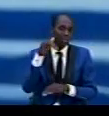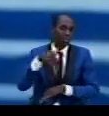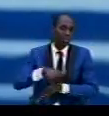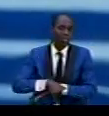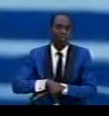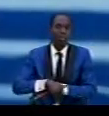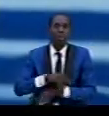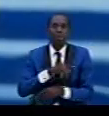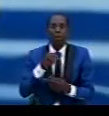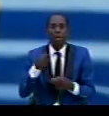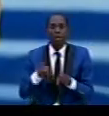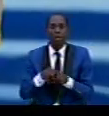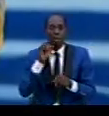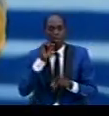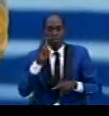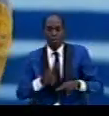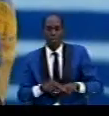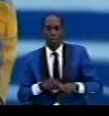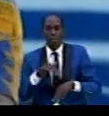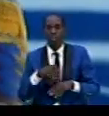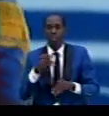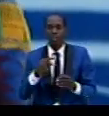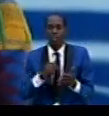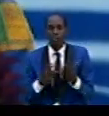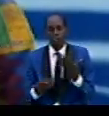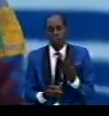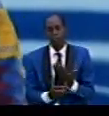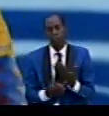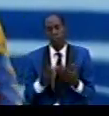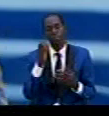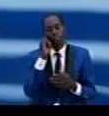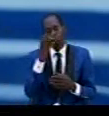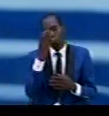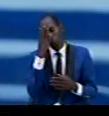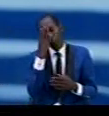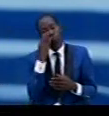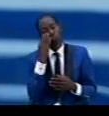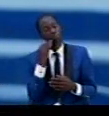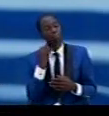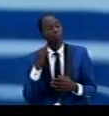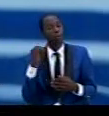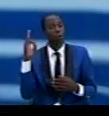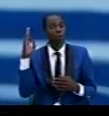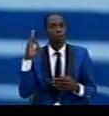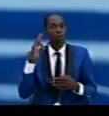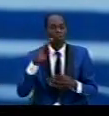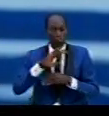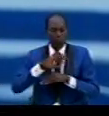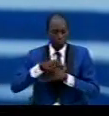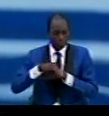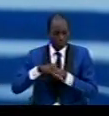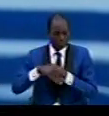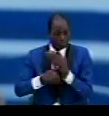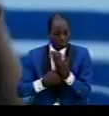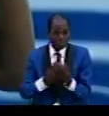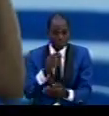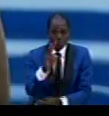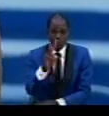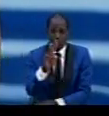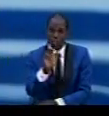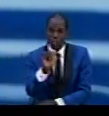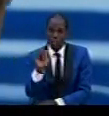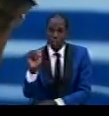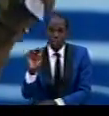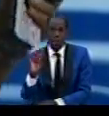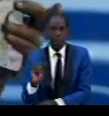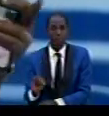sitting down on the chair after the program, I slept off. So I woke up around 2 a.m. To my amazement, I've been sitting